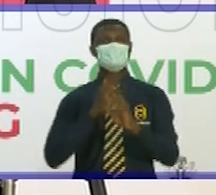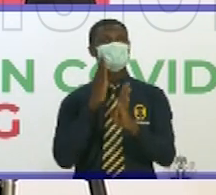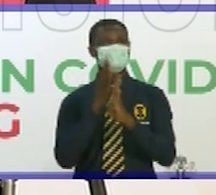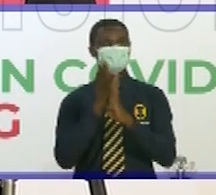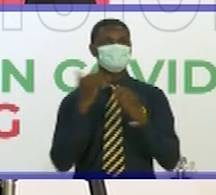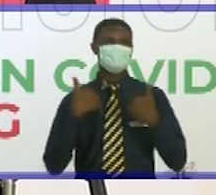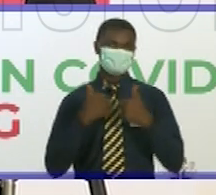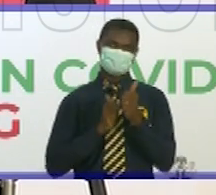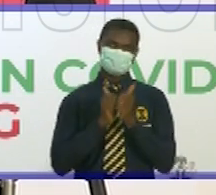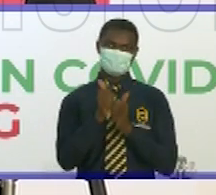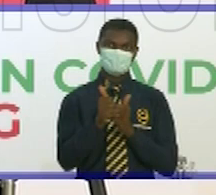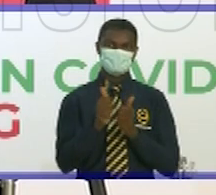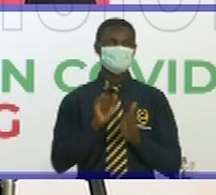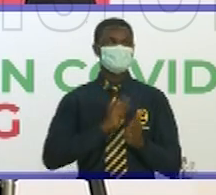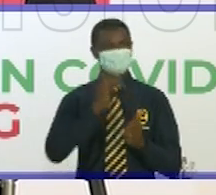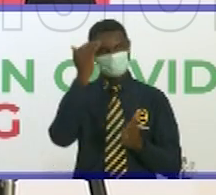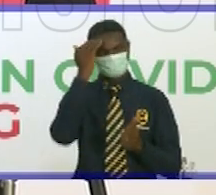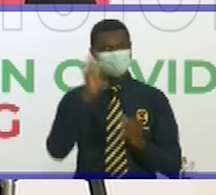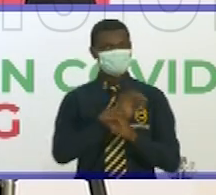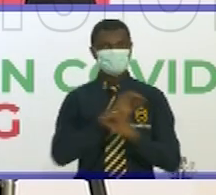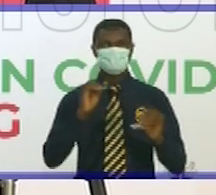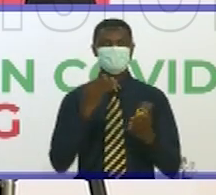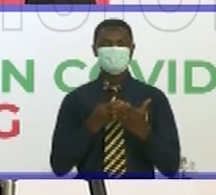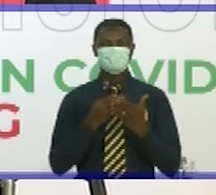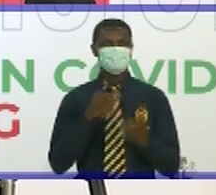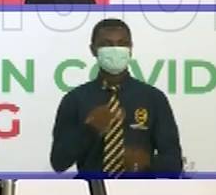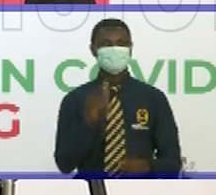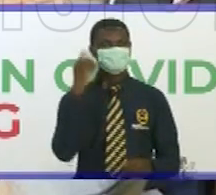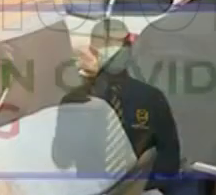money has been released for that purpose yet. Thank you.